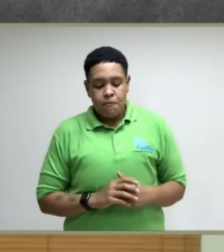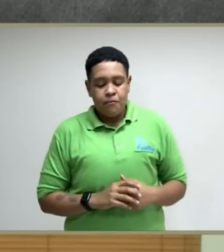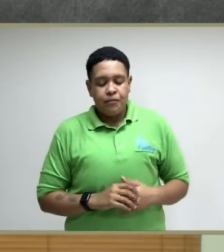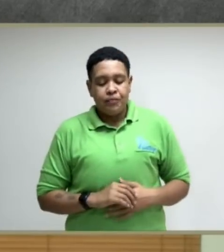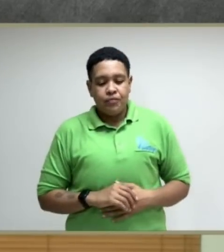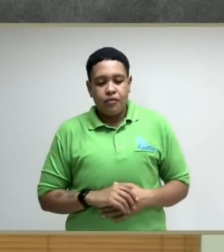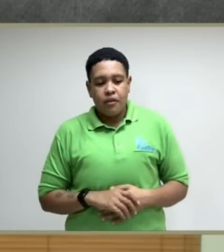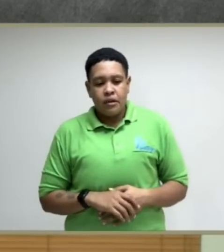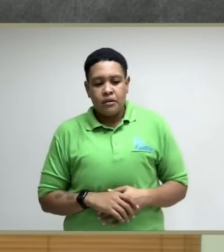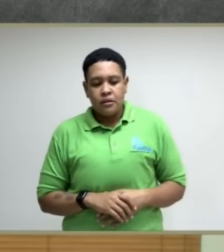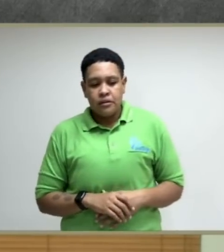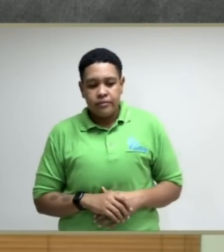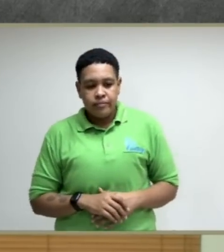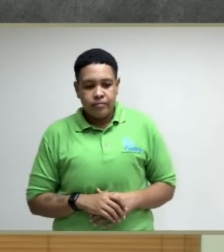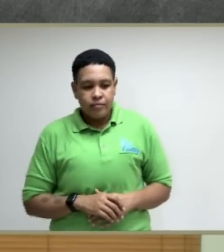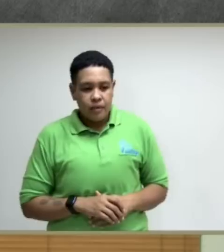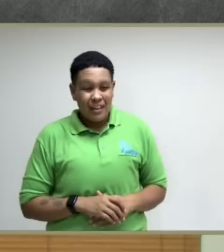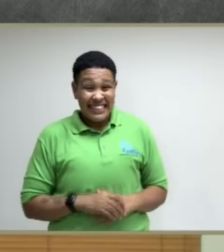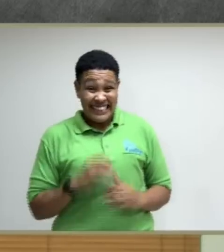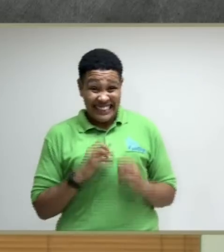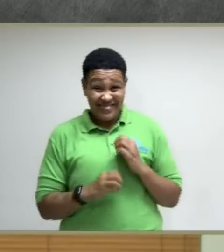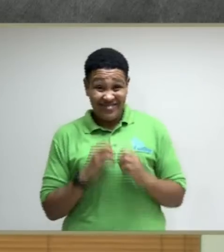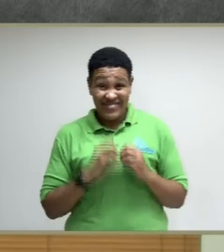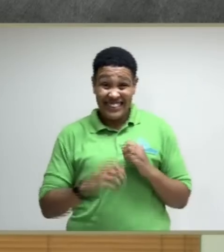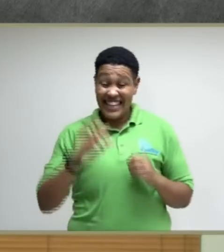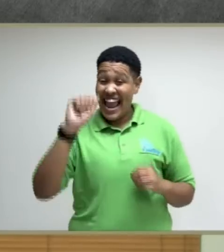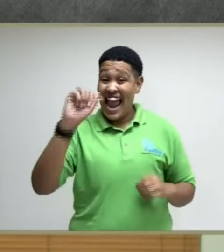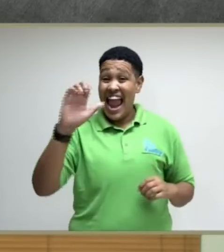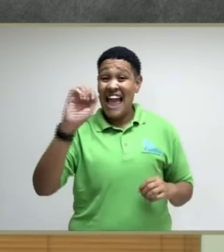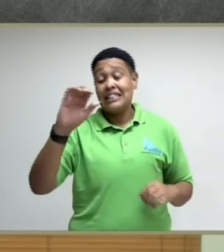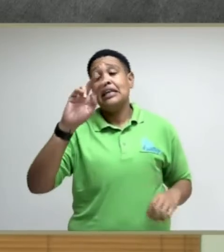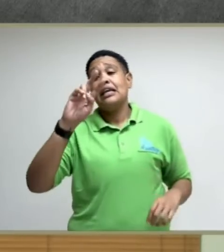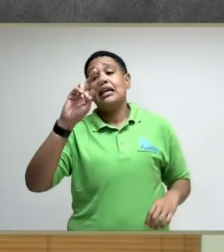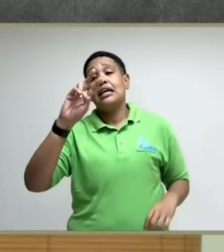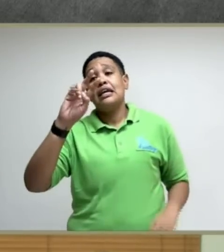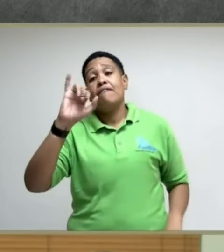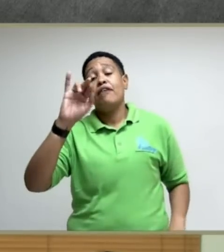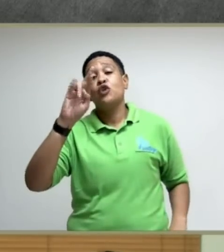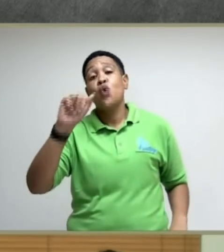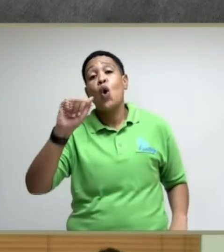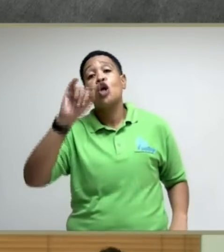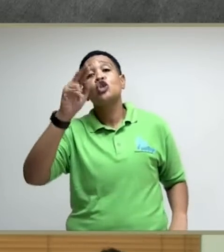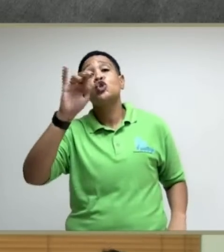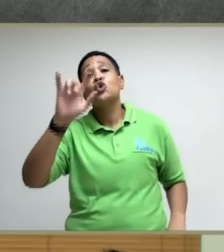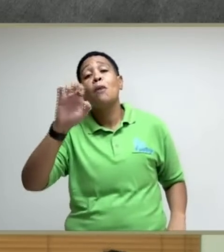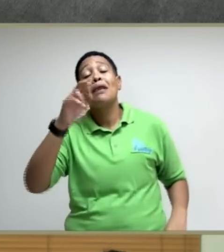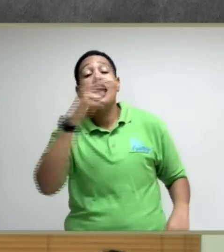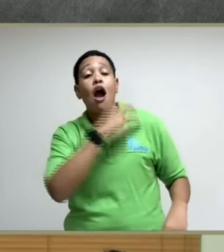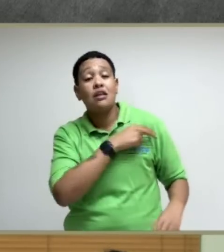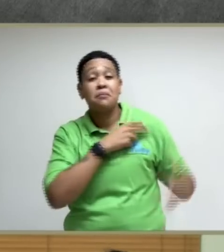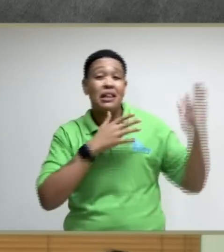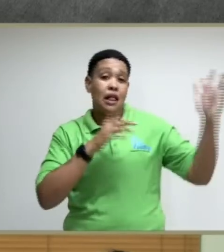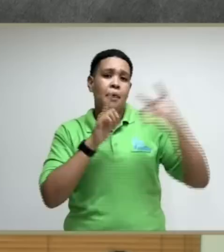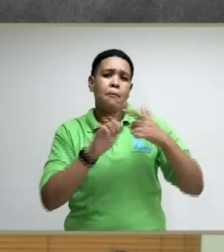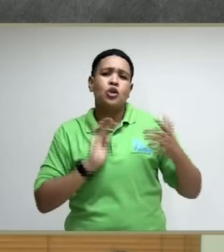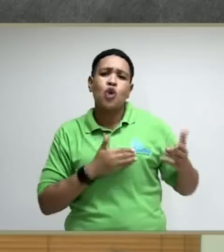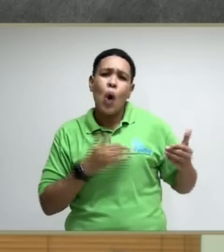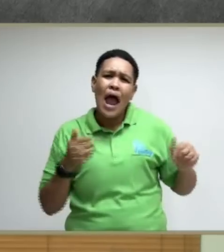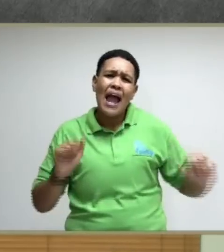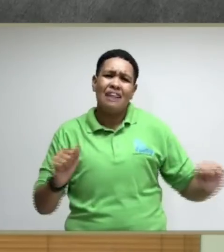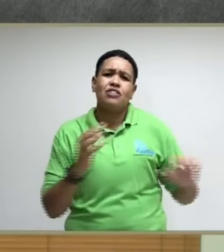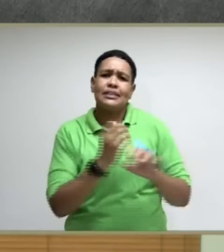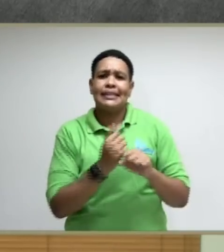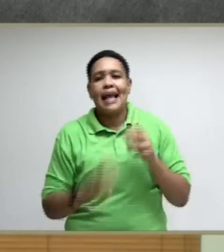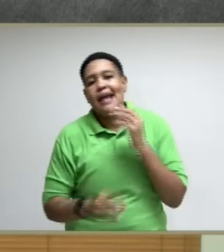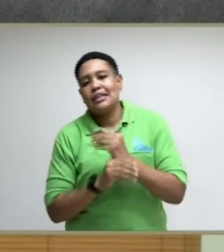fixing of the air conditioning at the Victoria Jubilee Hospital, and our efforts to get an additional space at the